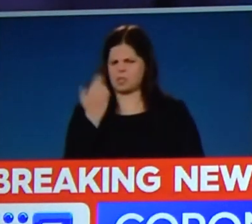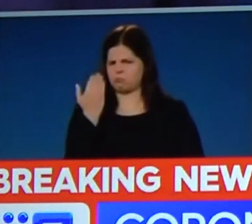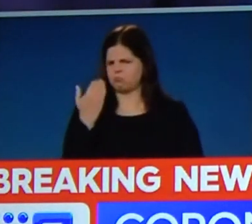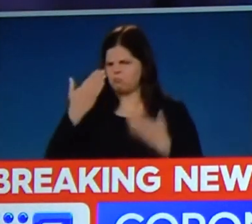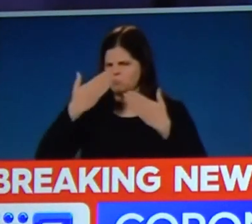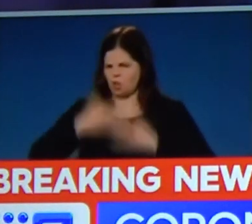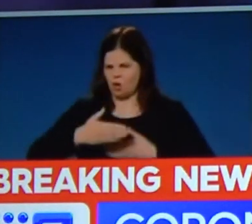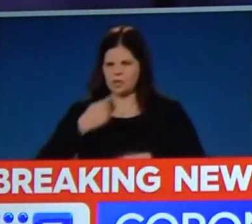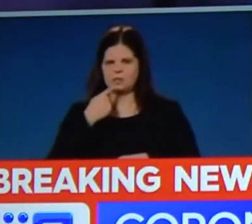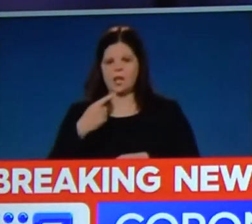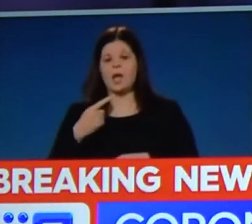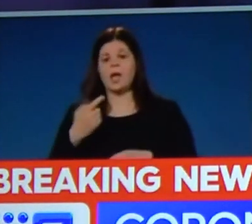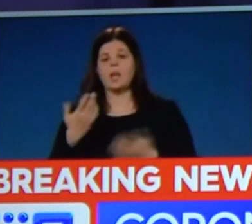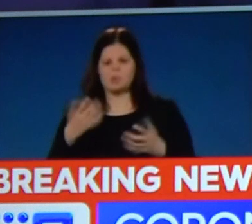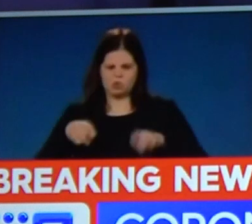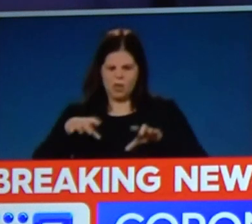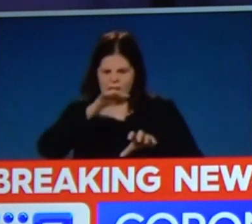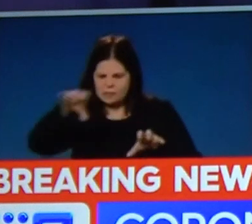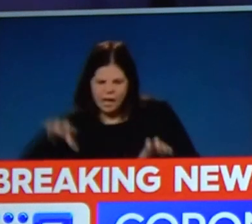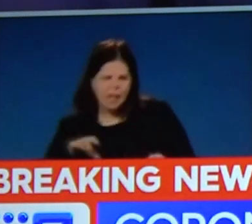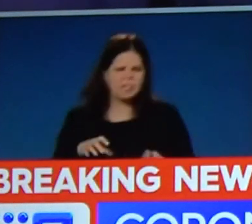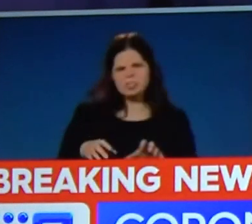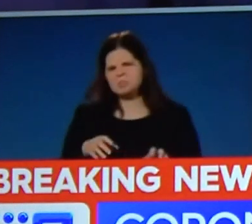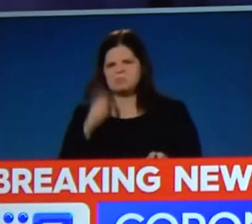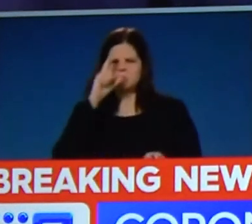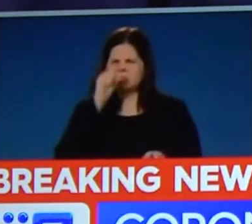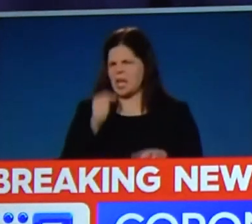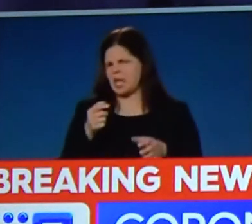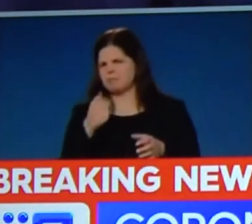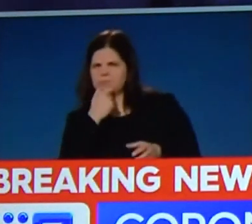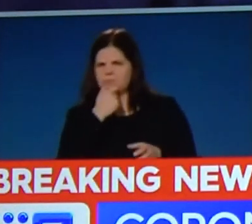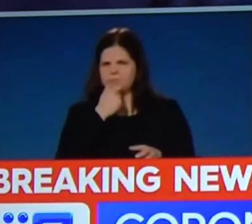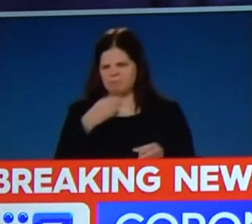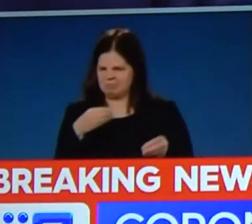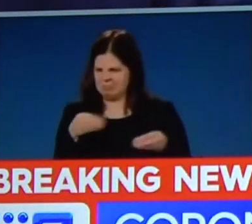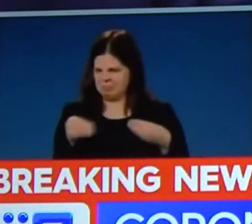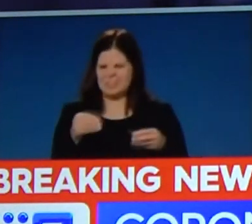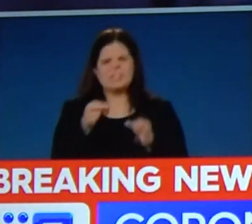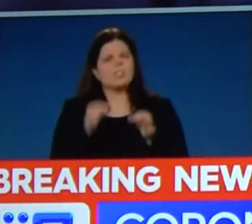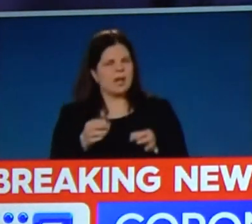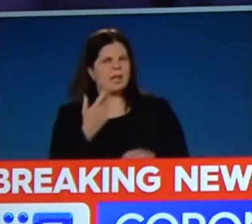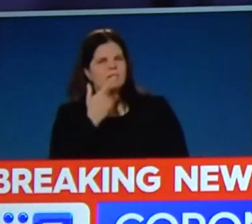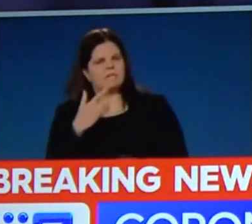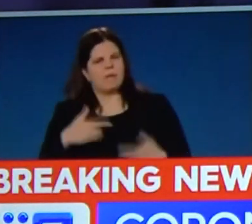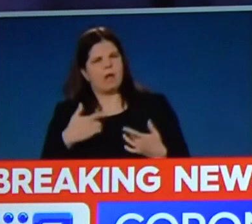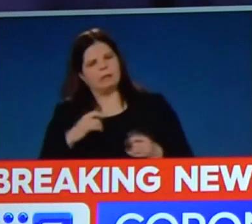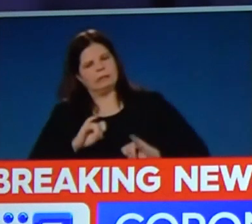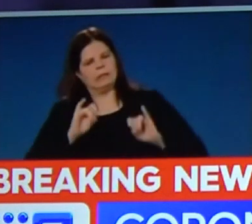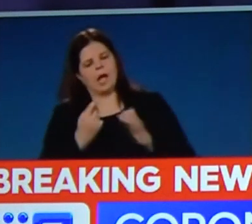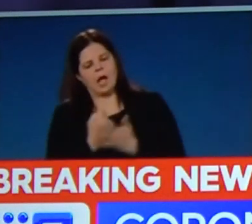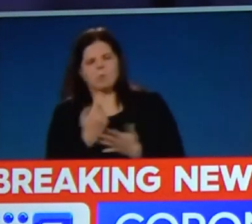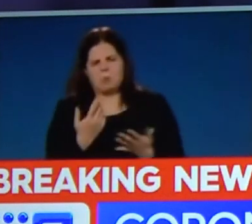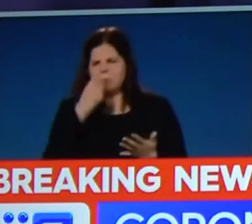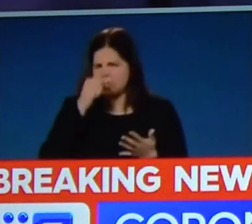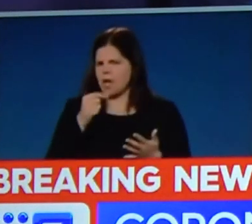can exercise discretion on those matters on compassionate grounds as they see fit. In relation to the other matter,